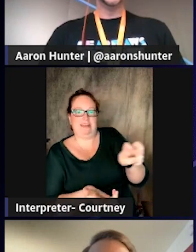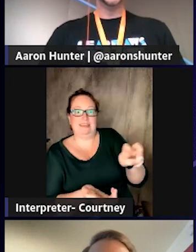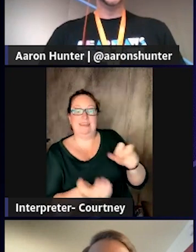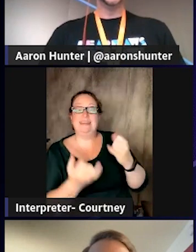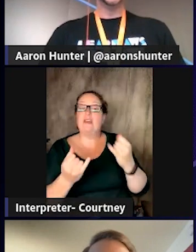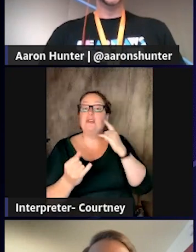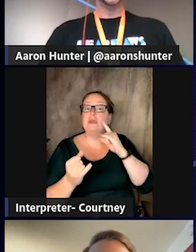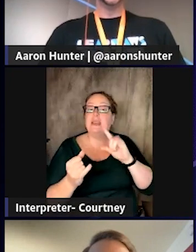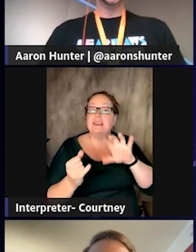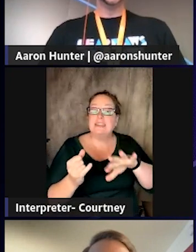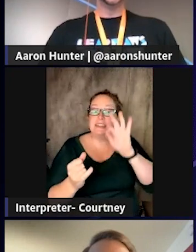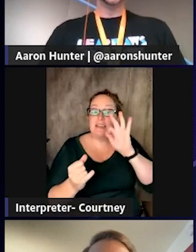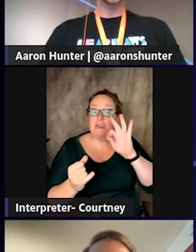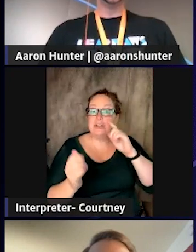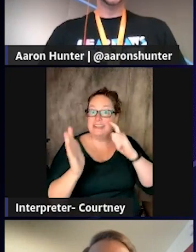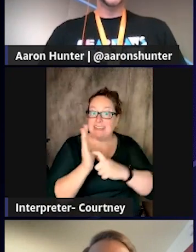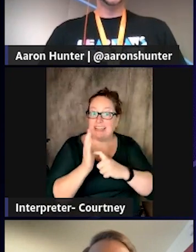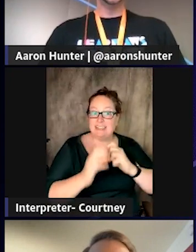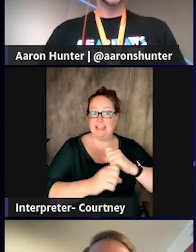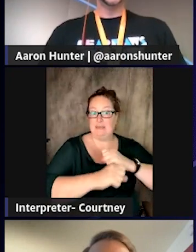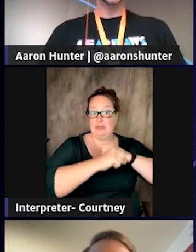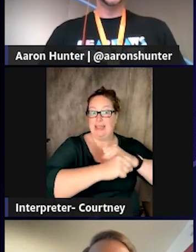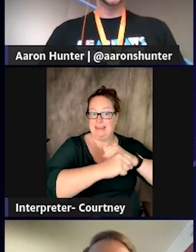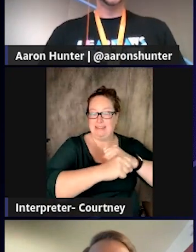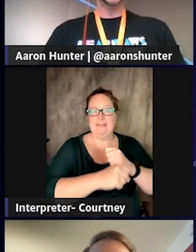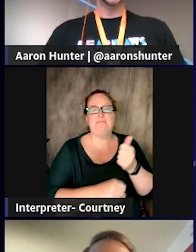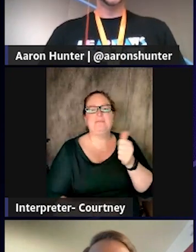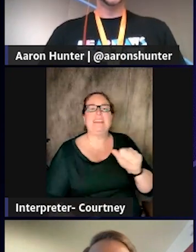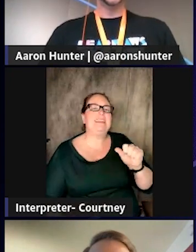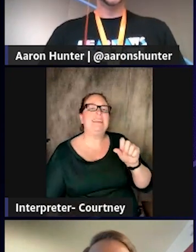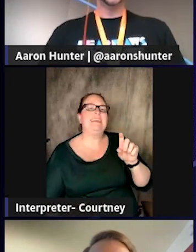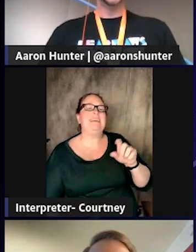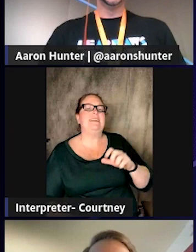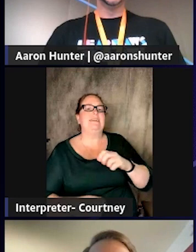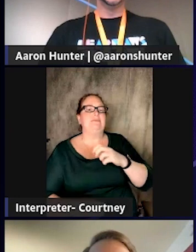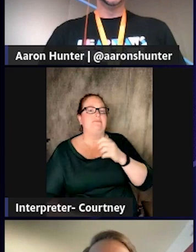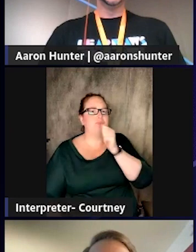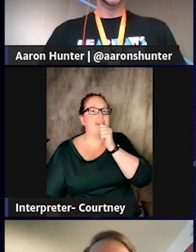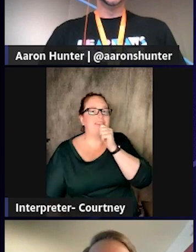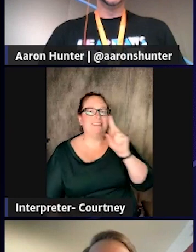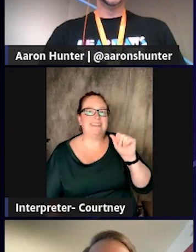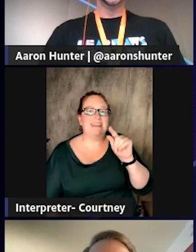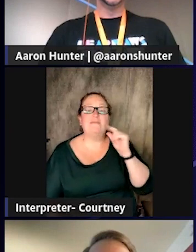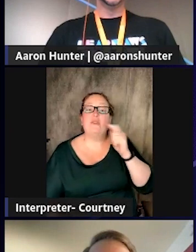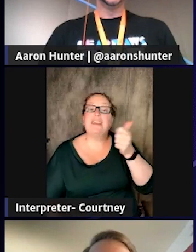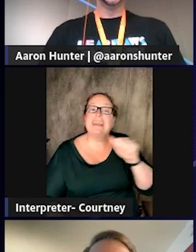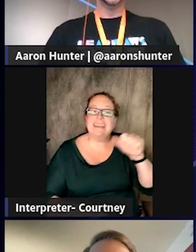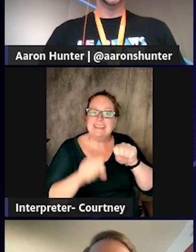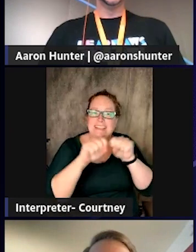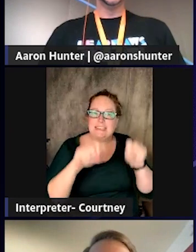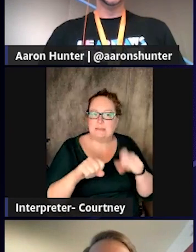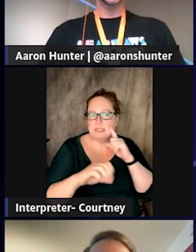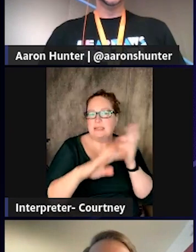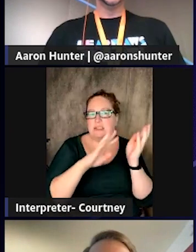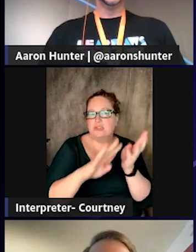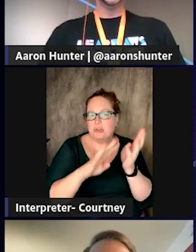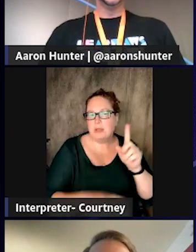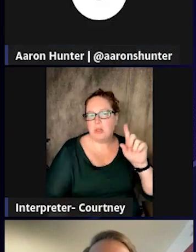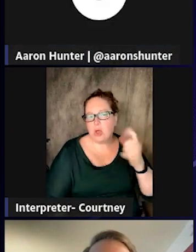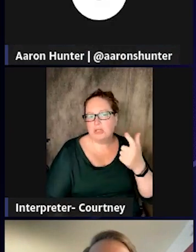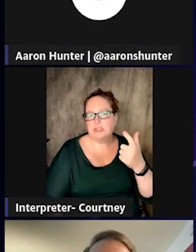protect sensitive log data that is in transit across any of your applications and systems that is streaming logs to CloudWatch Logs.